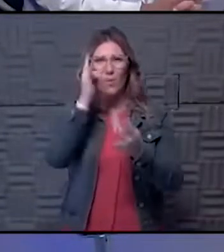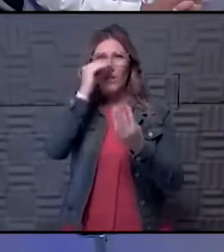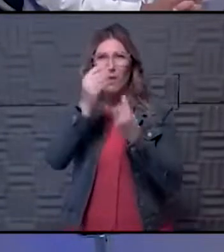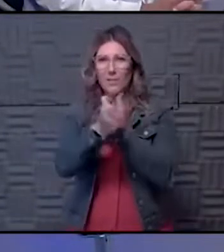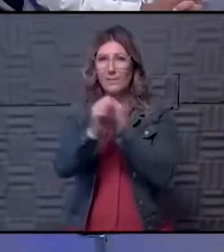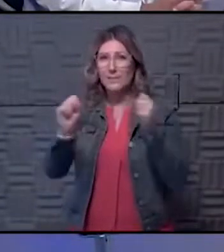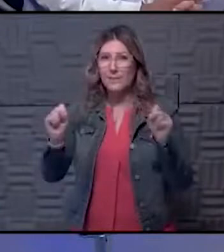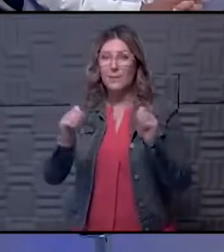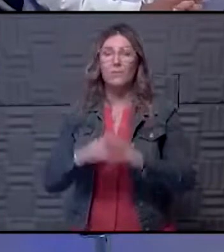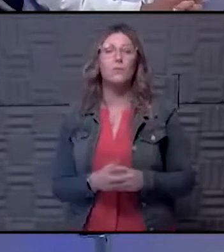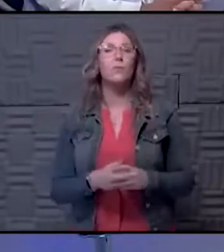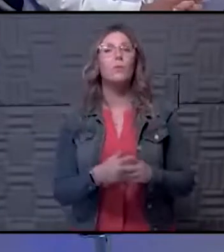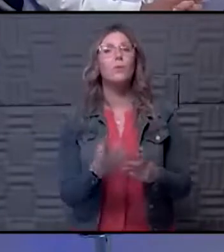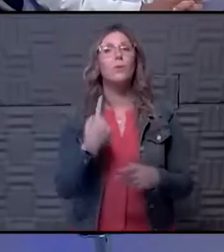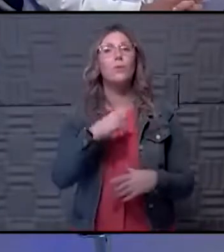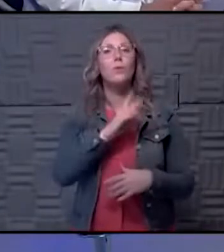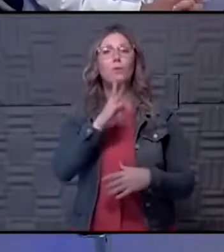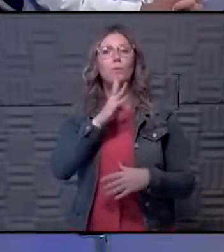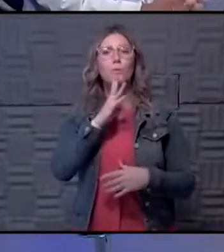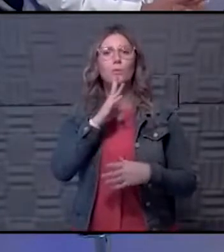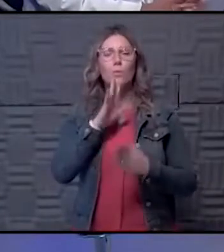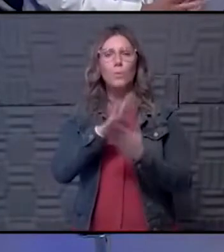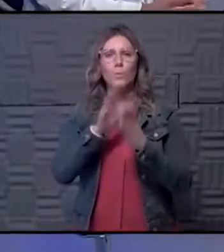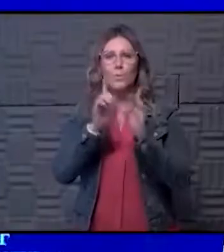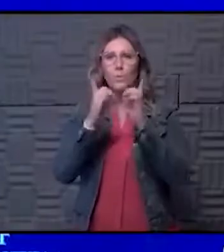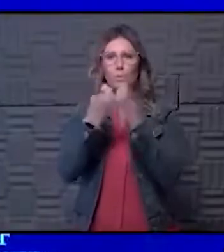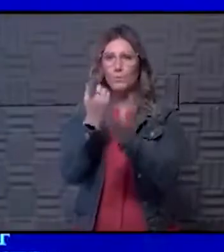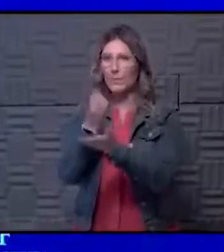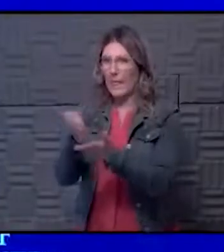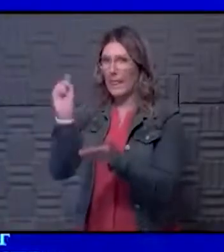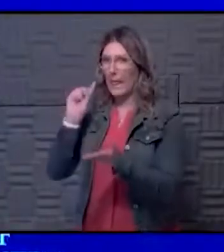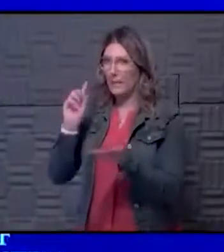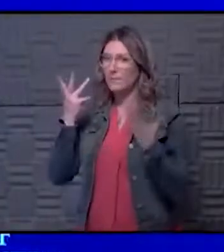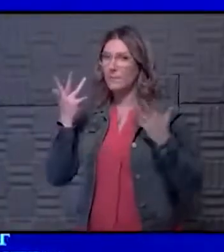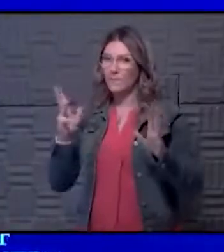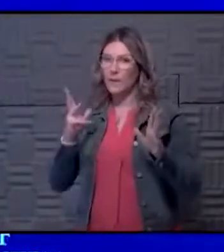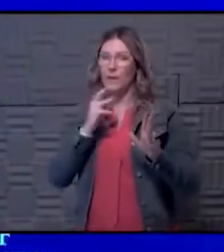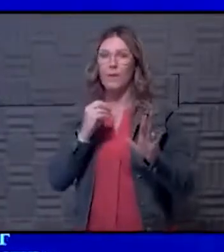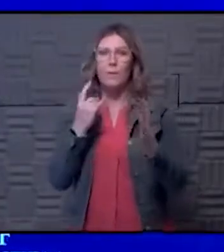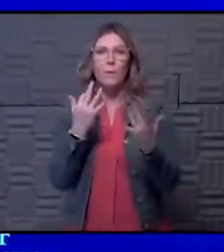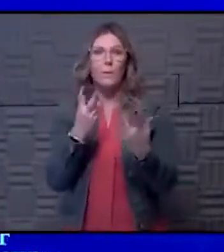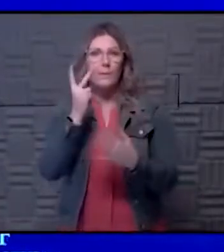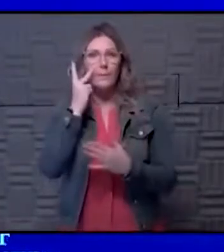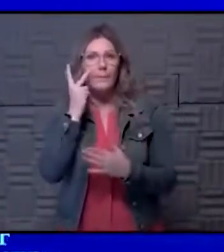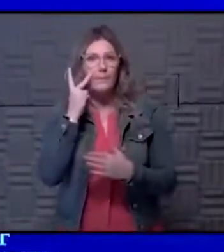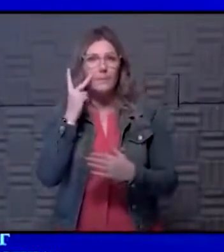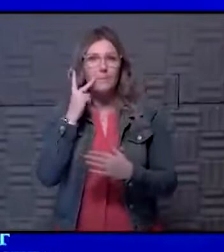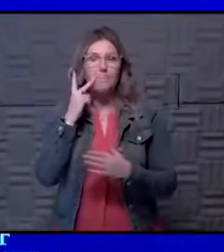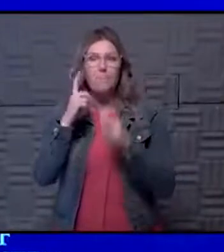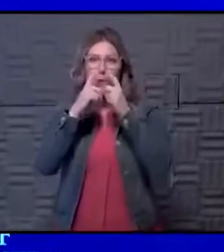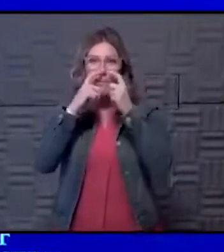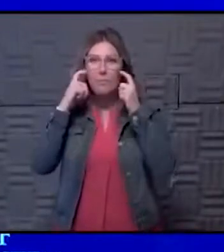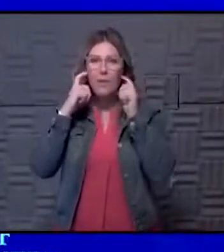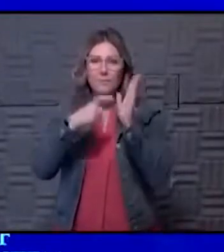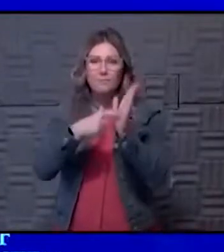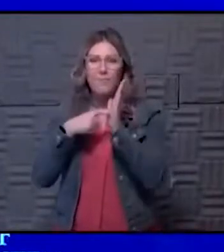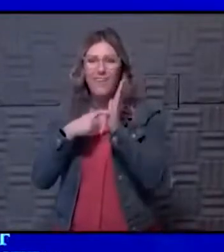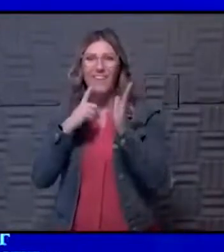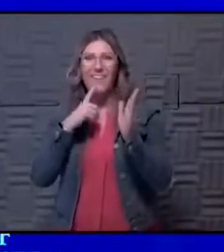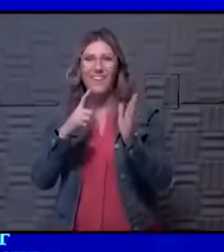So, we talked with the school districts last week, Yeah. and I think we have to wait and see those mask mandates come all the way